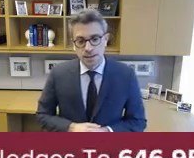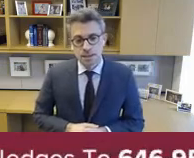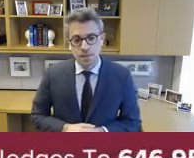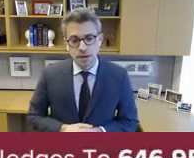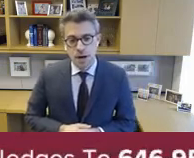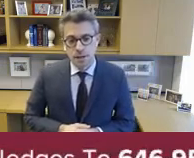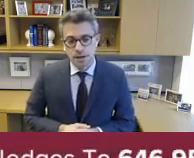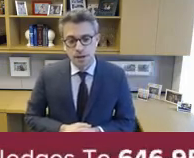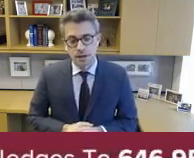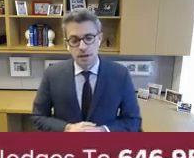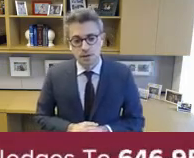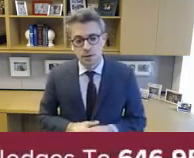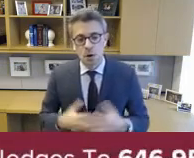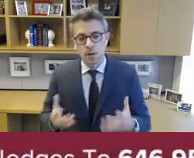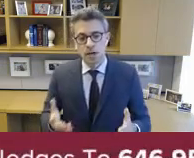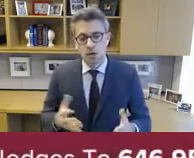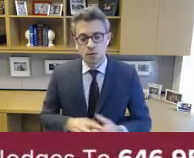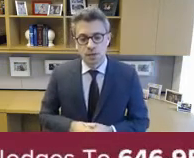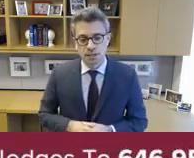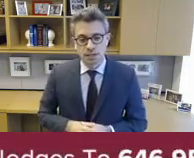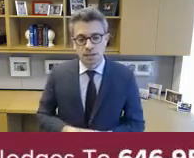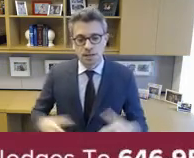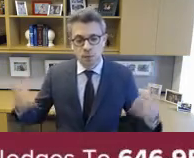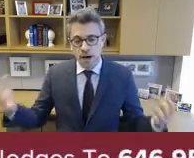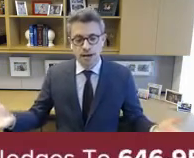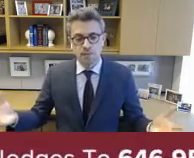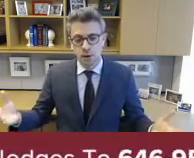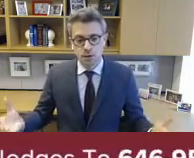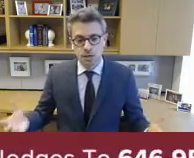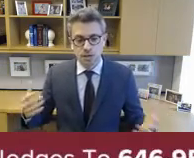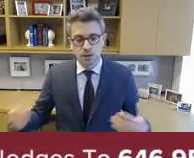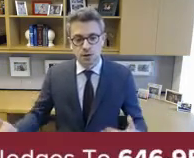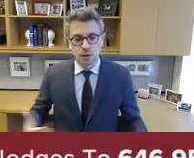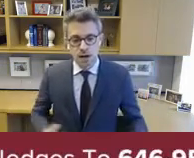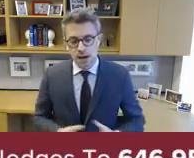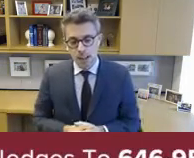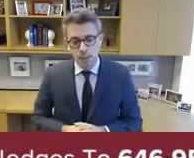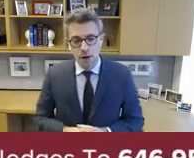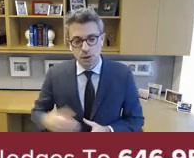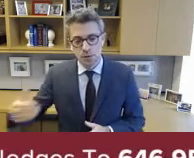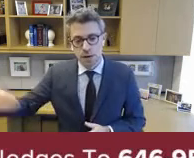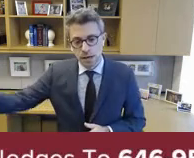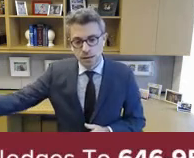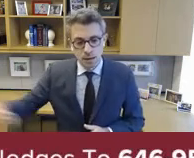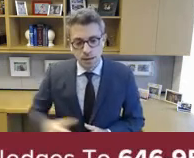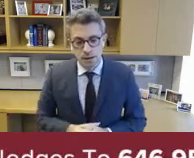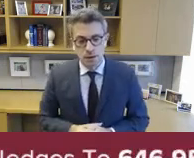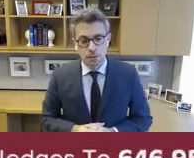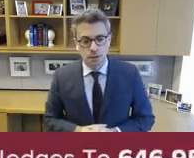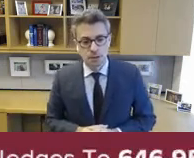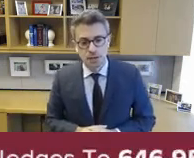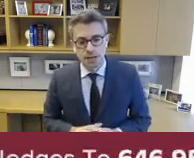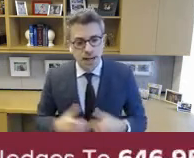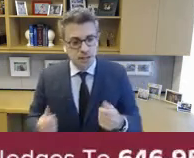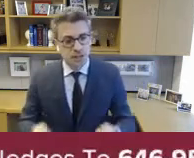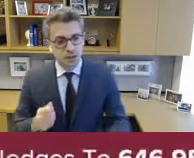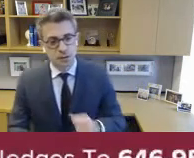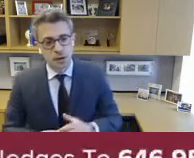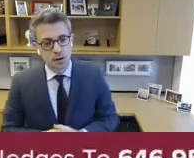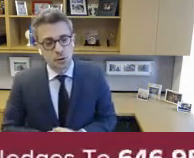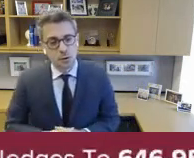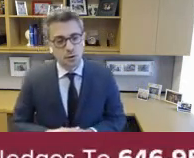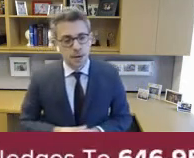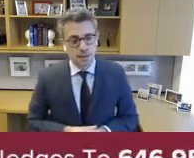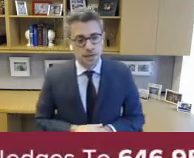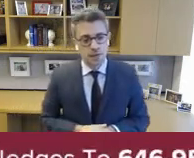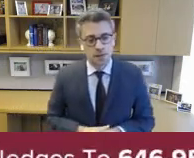Let's keep it coming. There's so many good reasons to give. We're not in person, and so you're not pressured by the person sitting next to